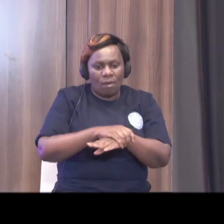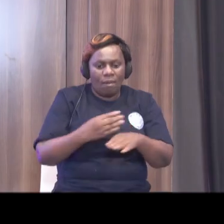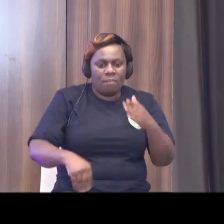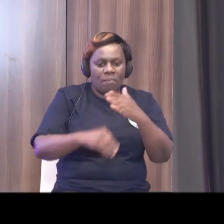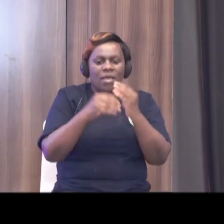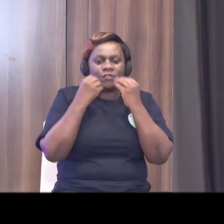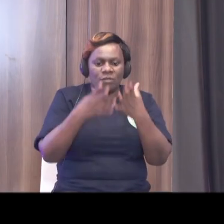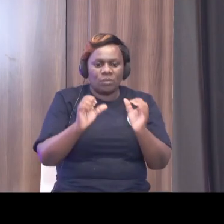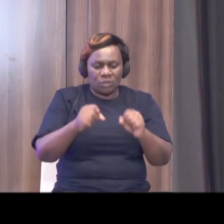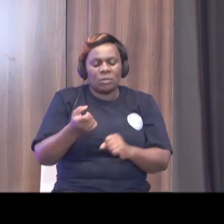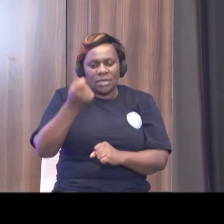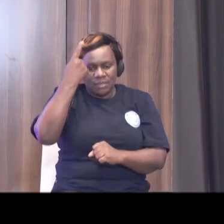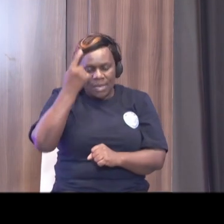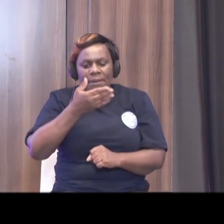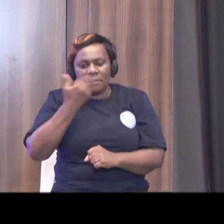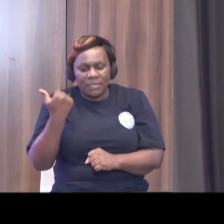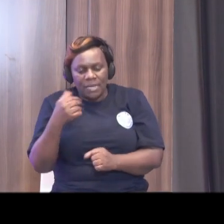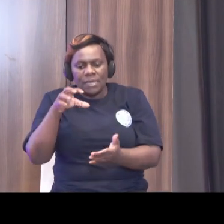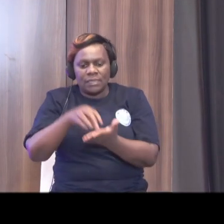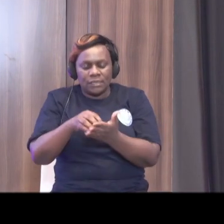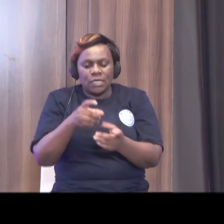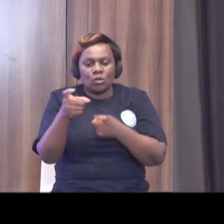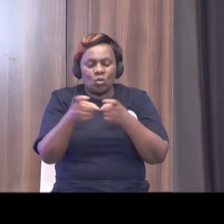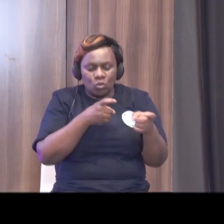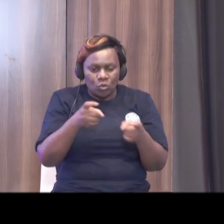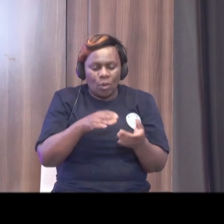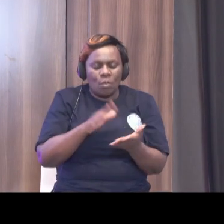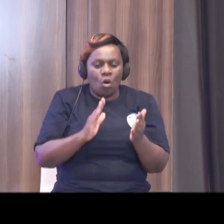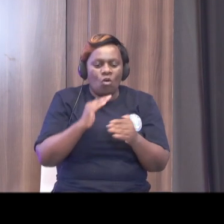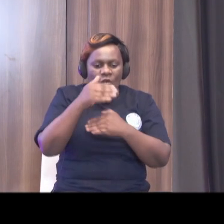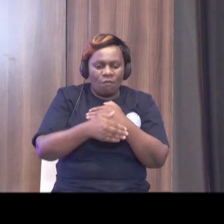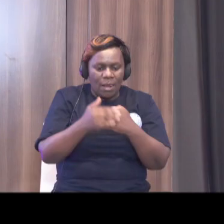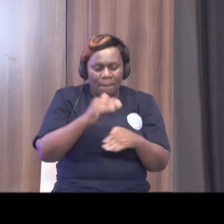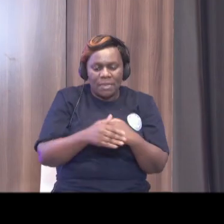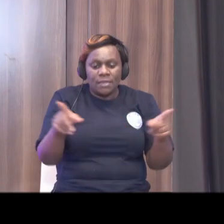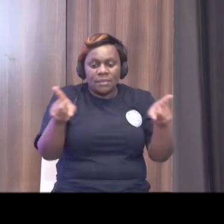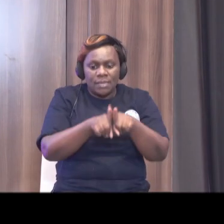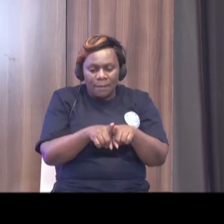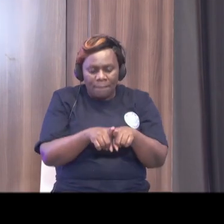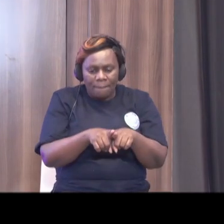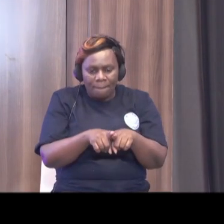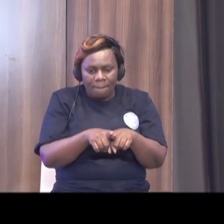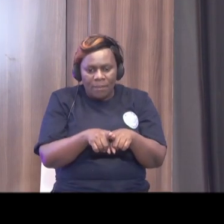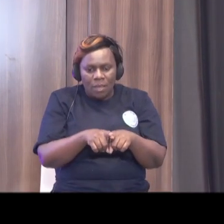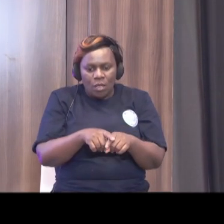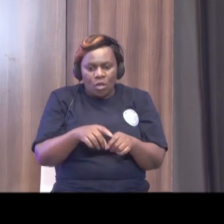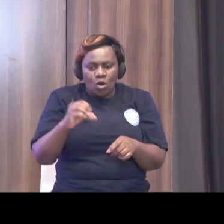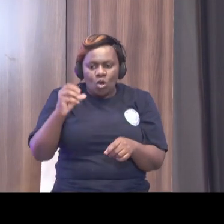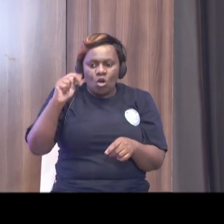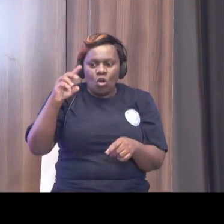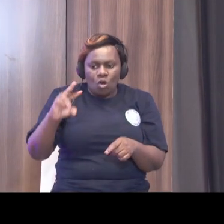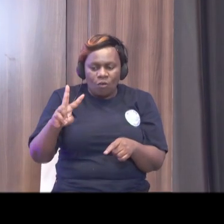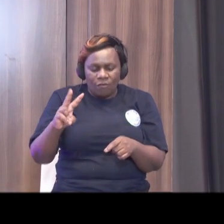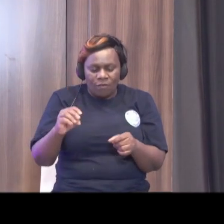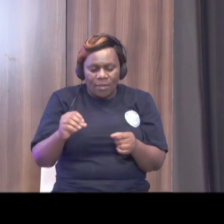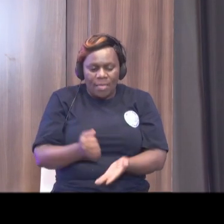data, we could understand better why the cases and controls are more overlapping. And the covariates helped improve the